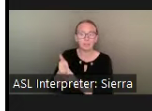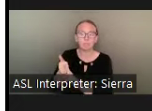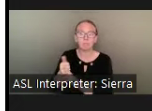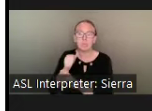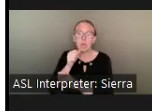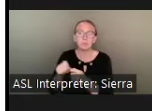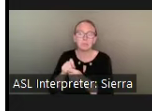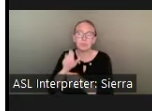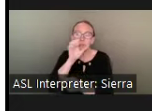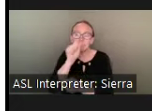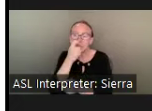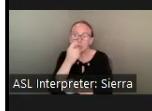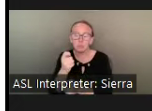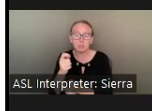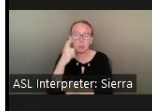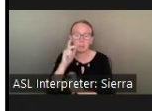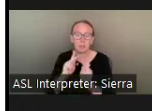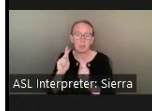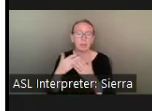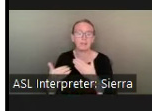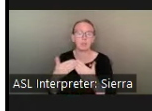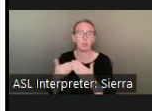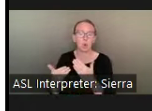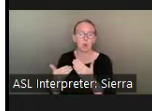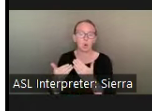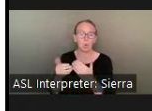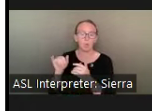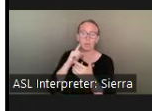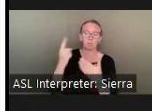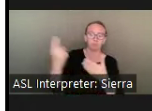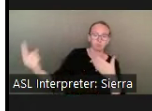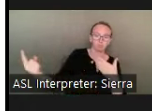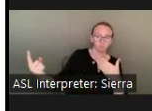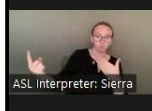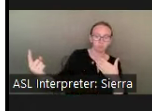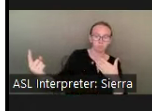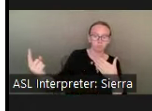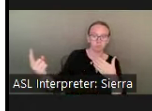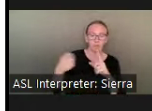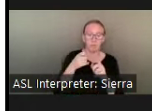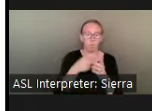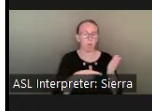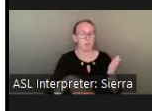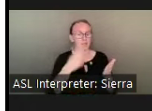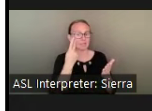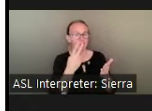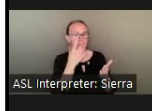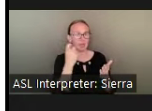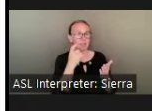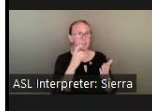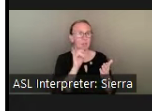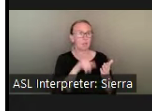them, even though like they would have been an outlier for what he was seeing, because I don't think they met with the criteria that interested him